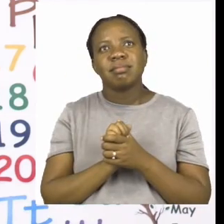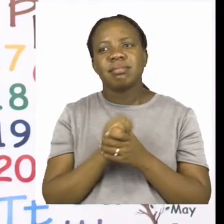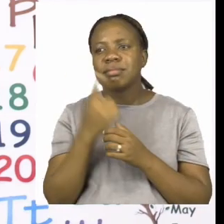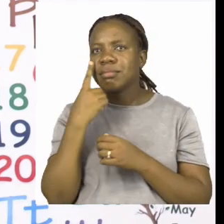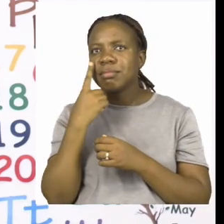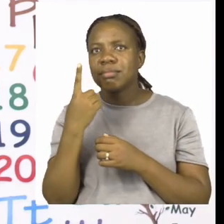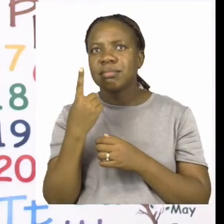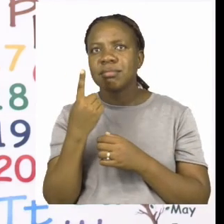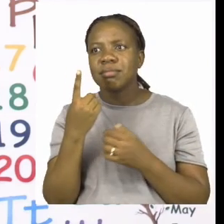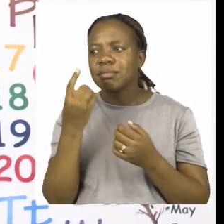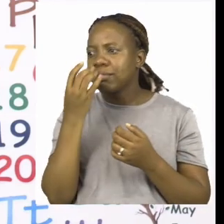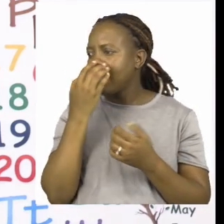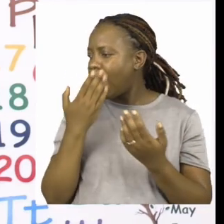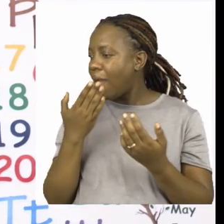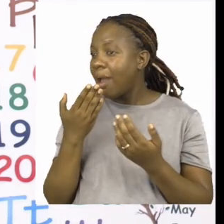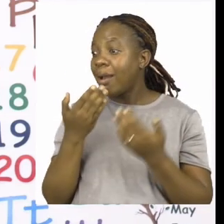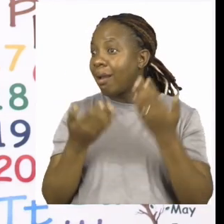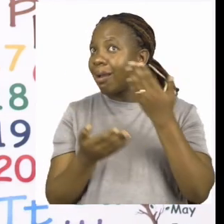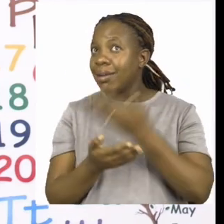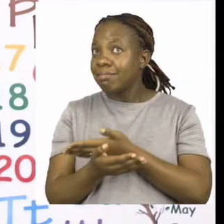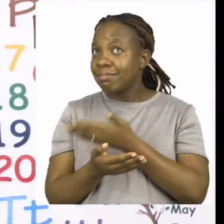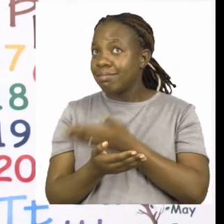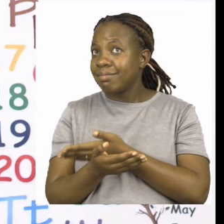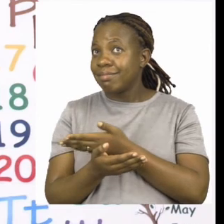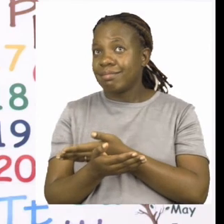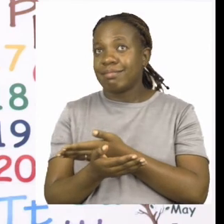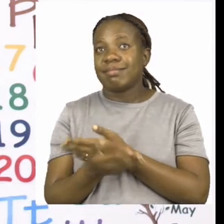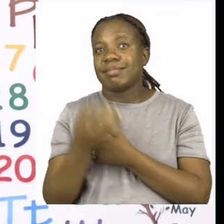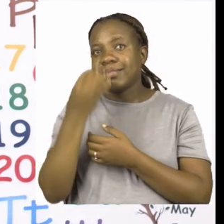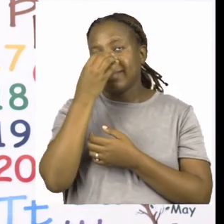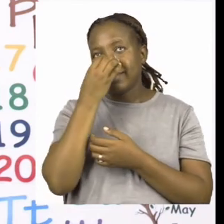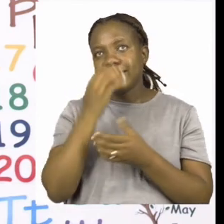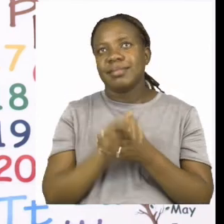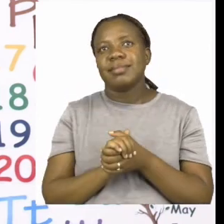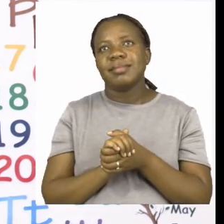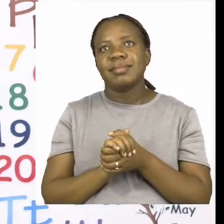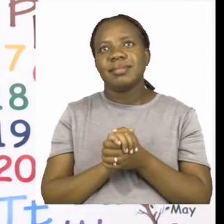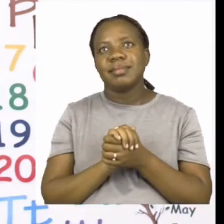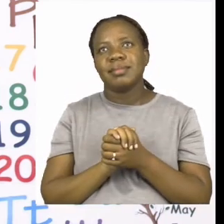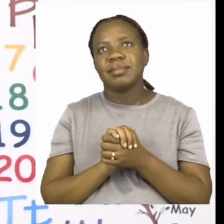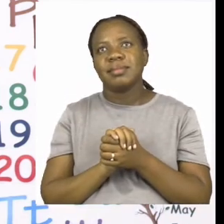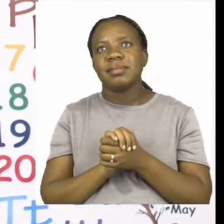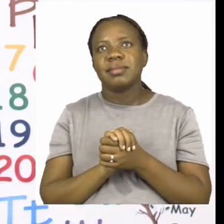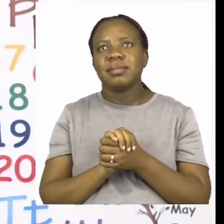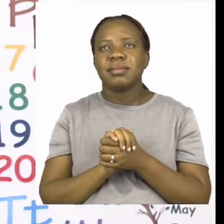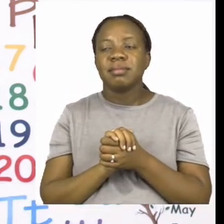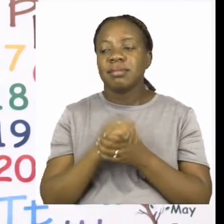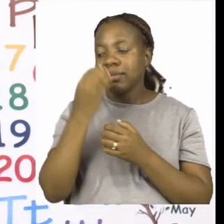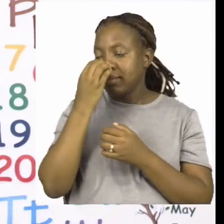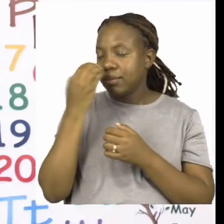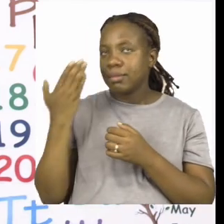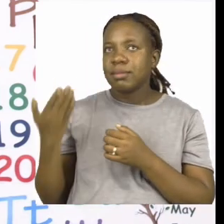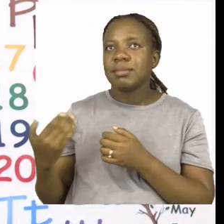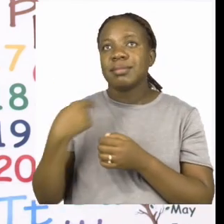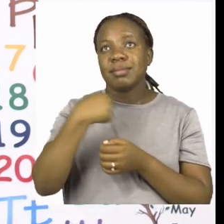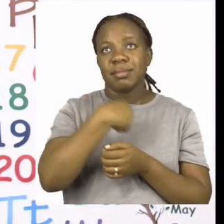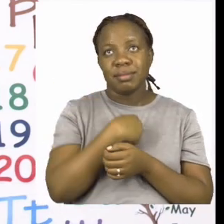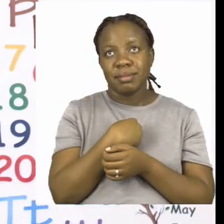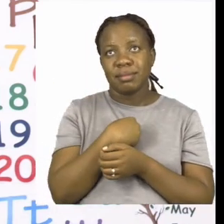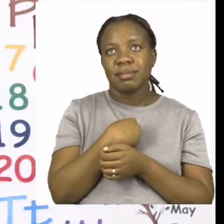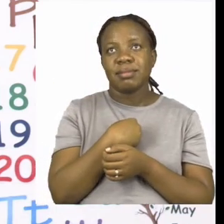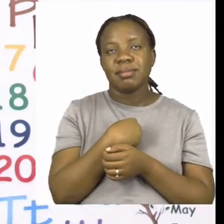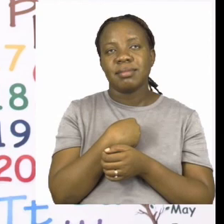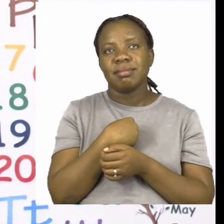Zoshi anywhere? Oh, here you are! Well, From Zoshi and I,